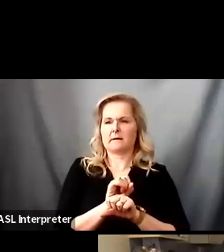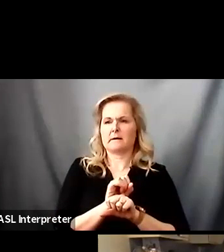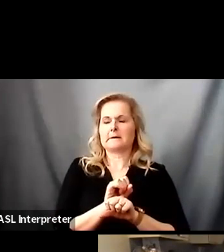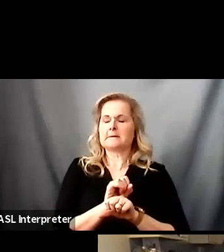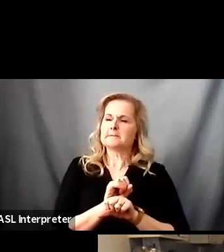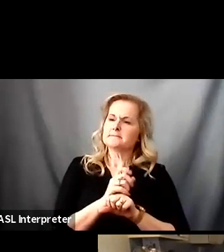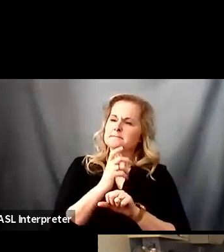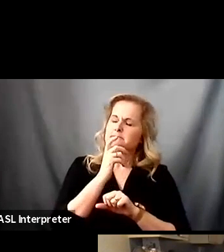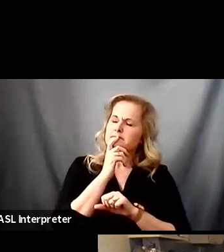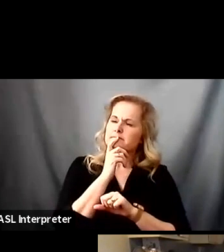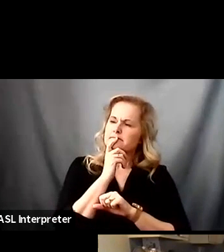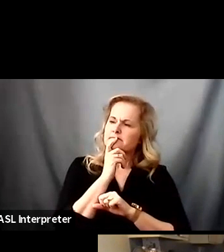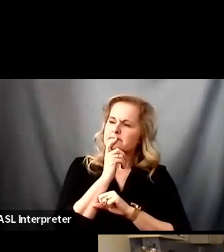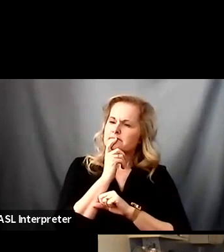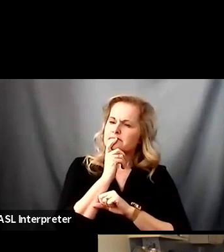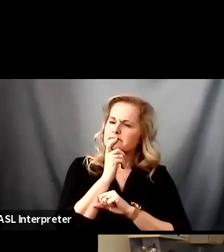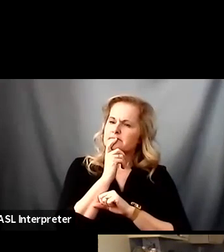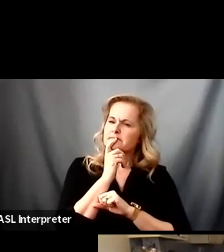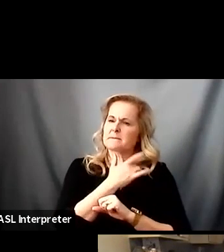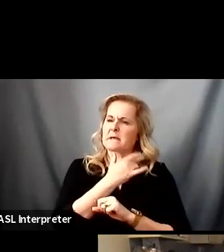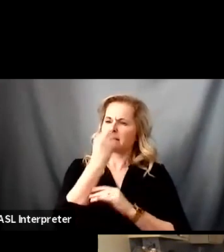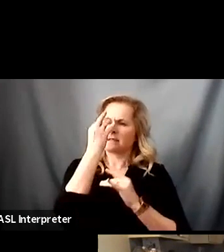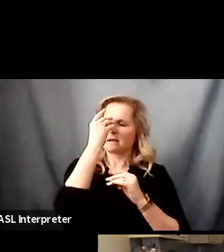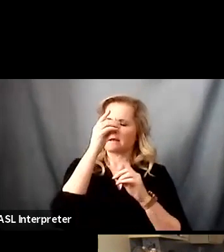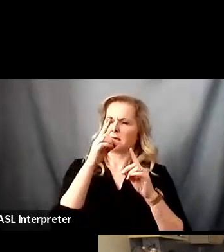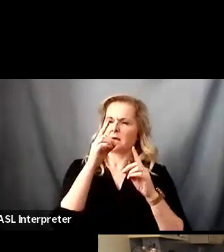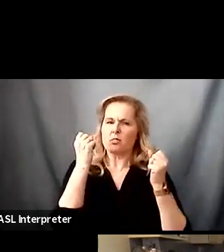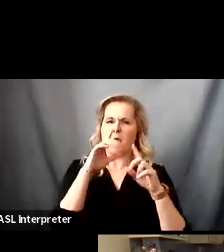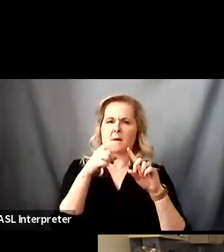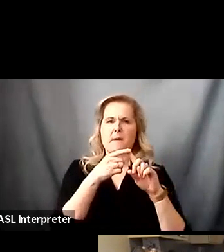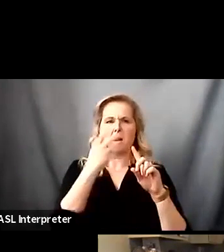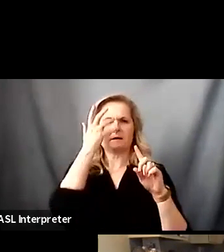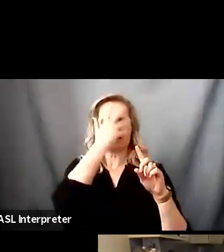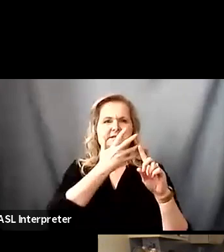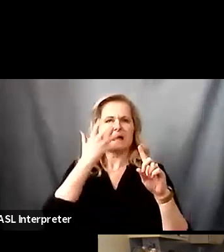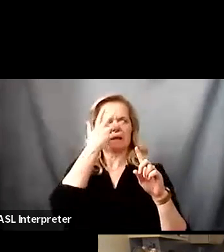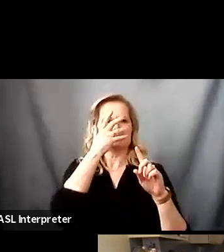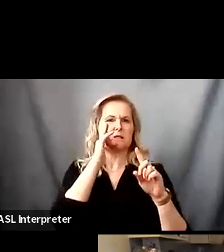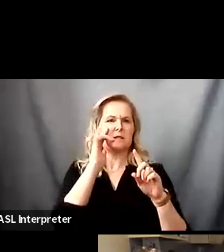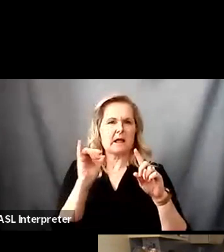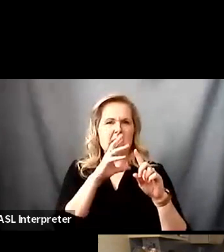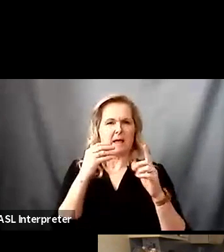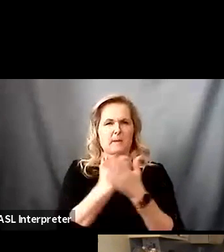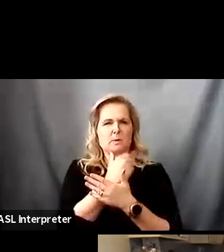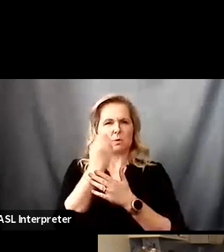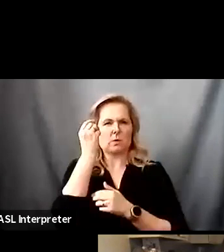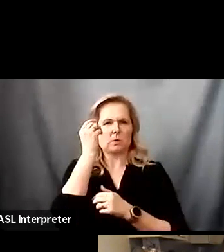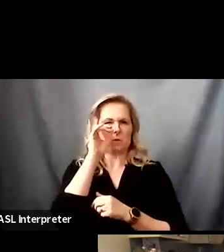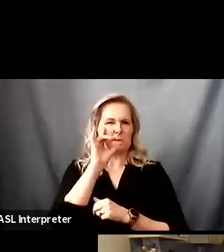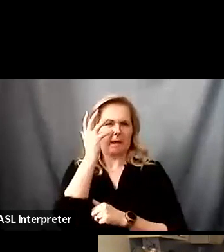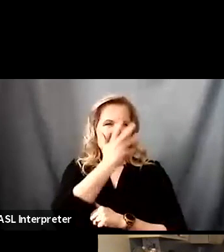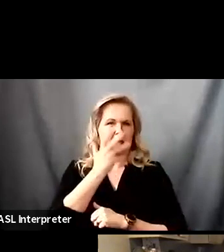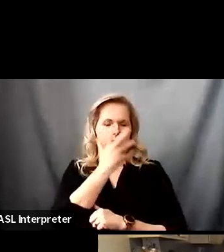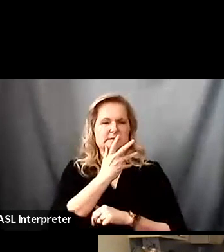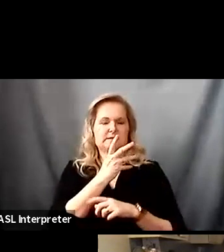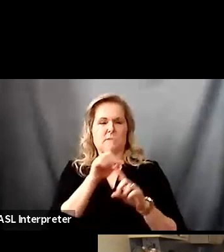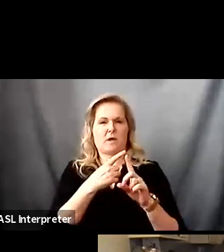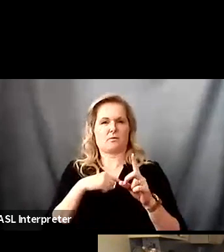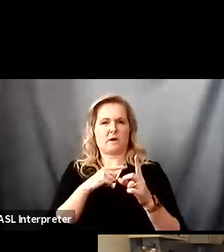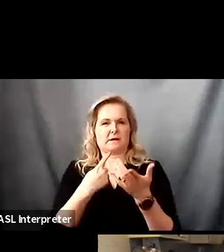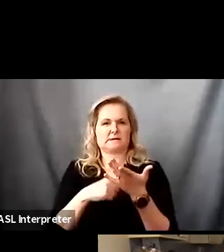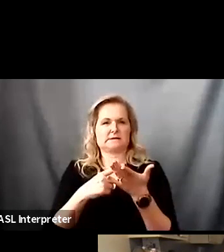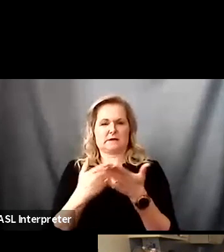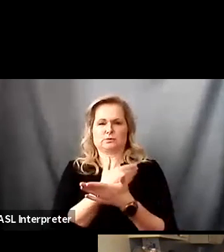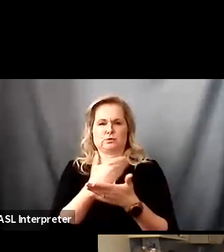I think a lot about aesthetics and new aesthetics, and as we cover new ground that comes from ways of